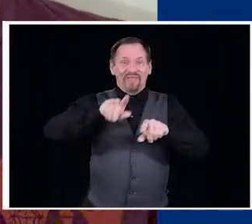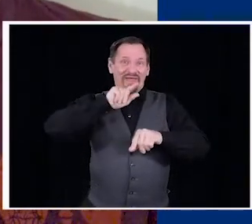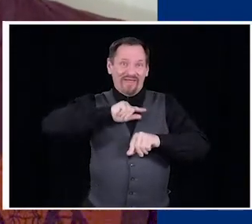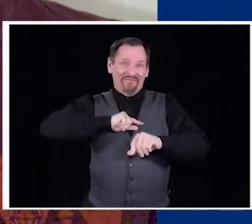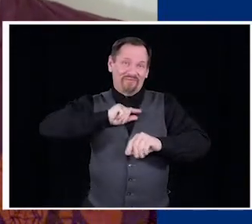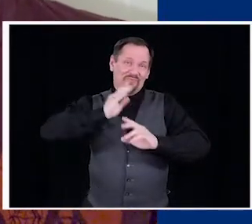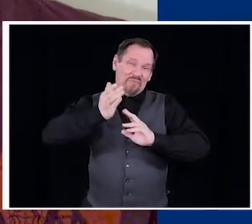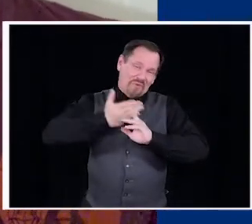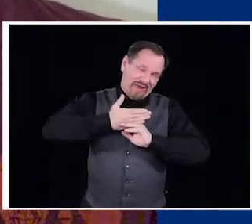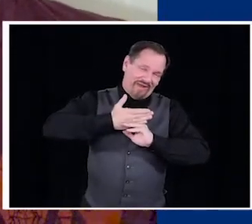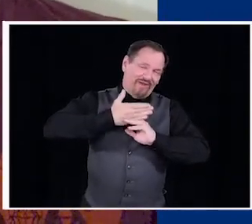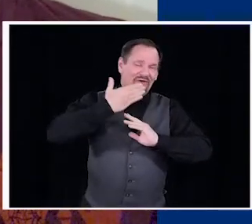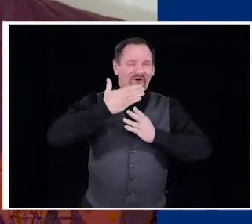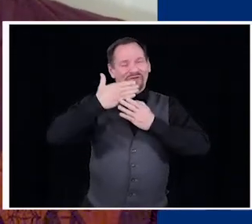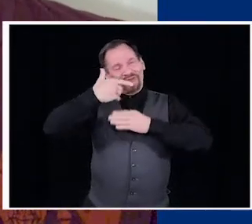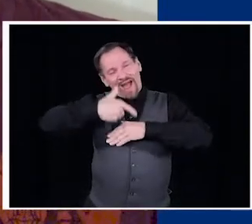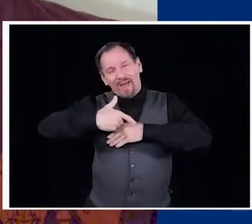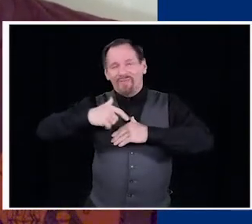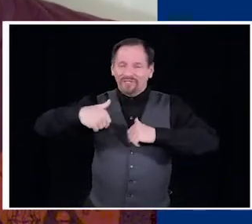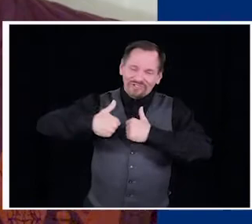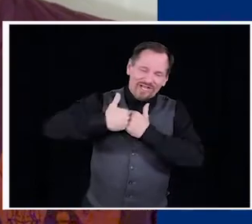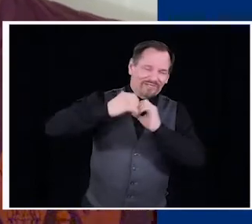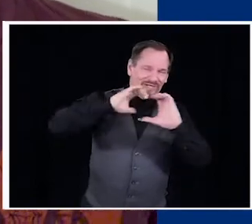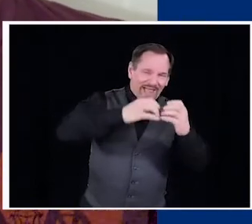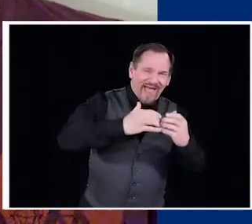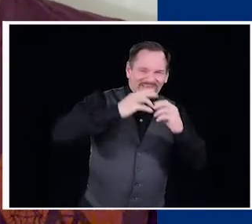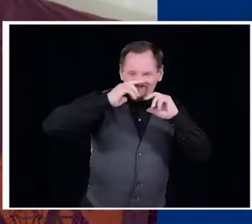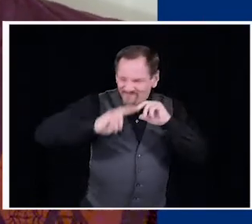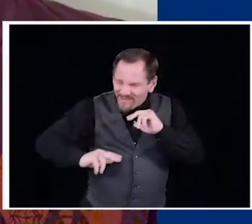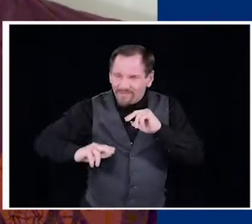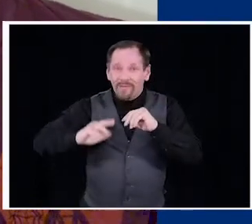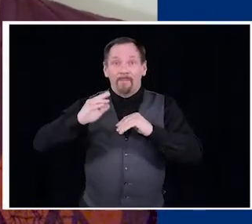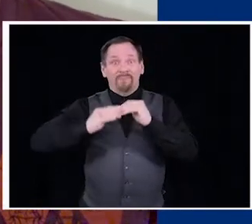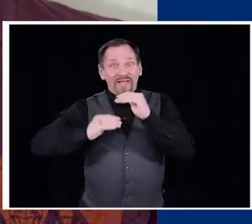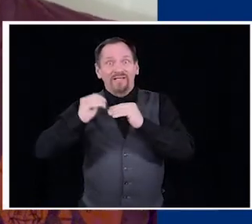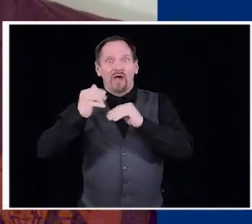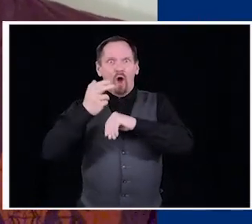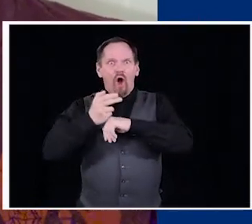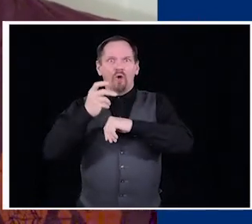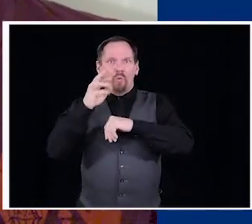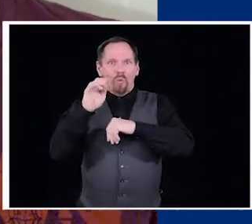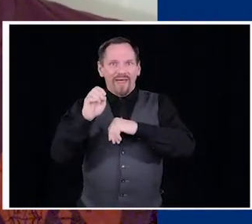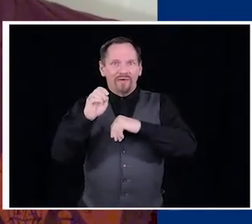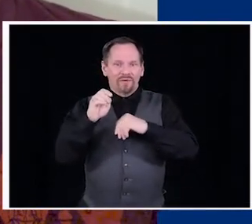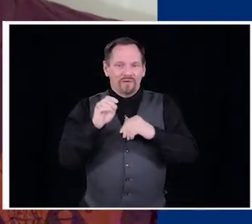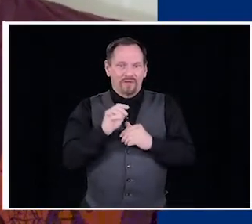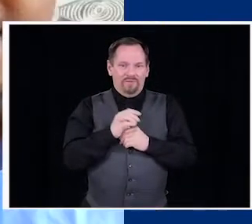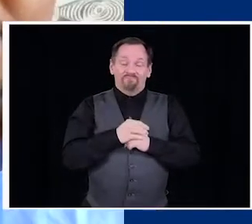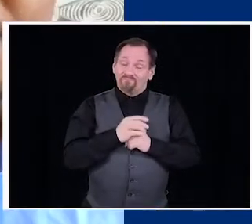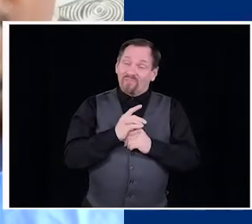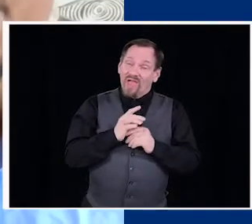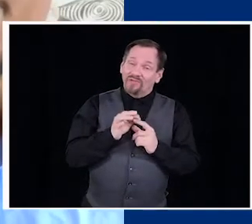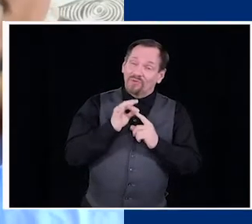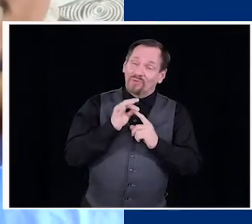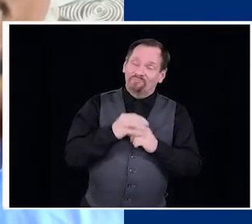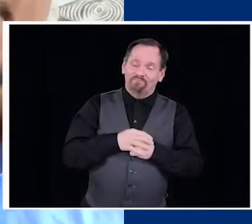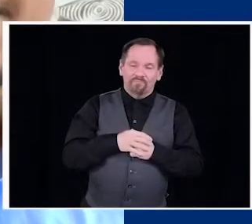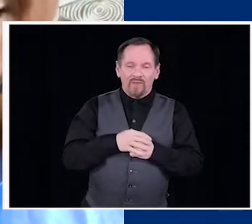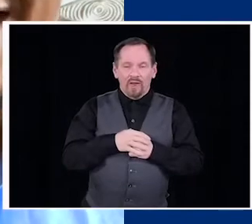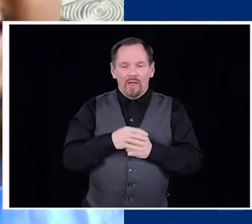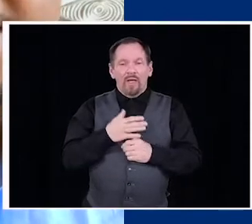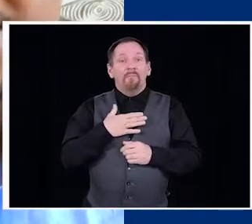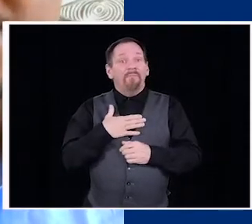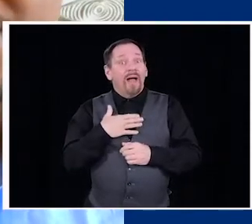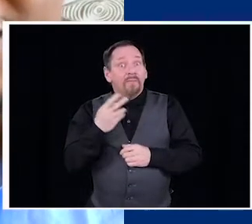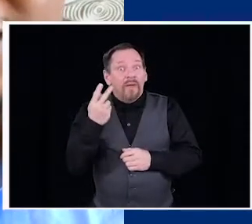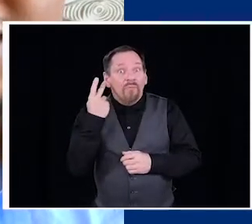It was just a good time, challenging course, and a fun time building actual hardware, and a really rare thing. My most memorable experience